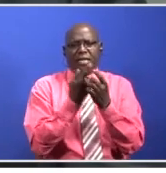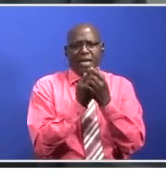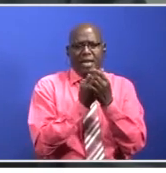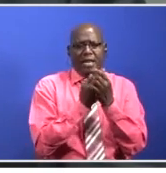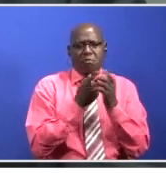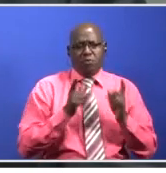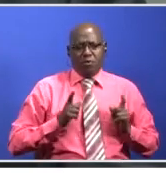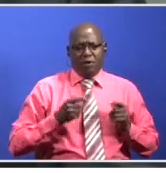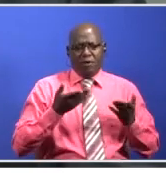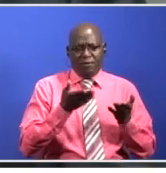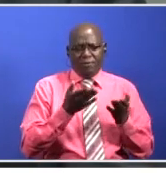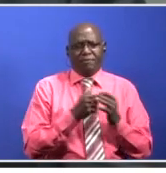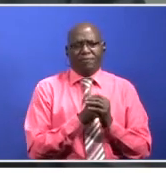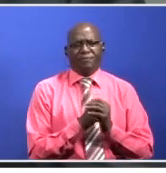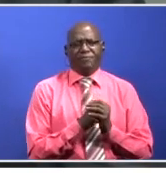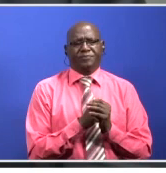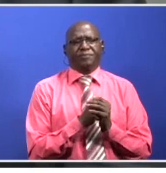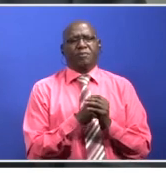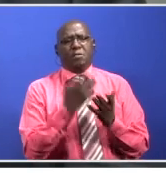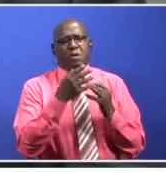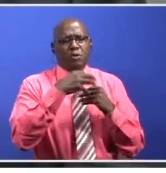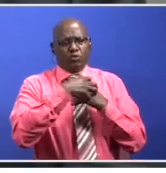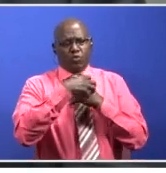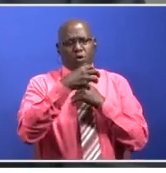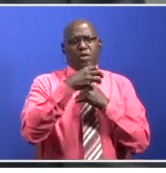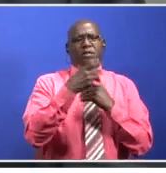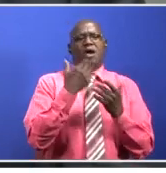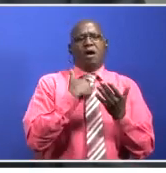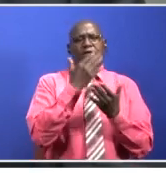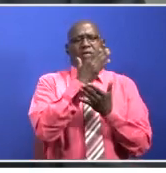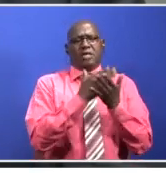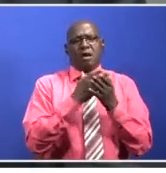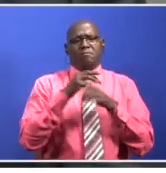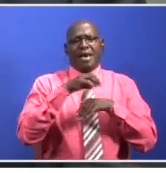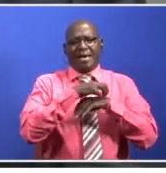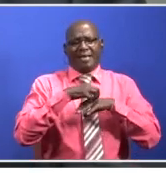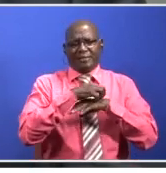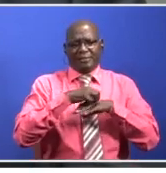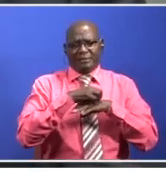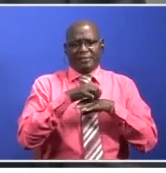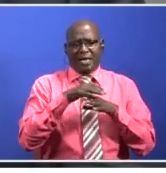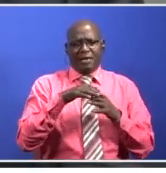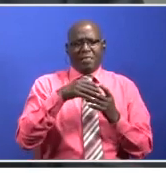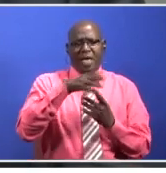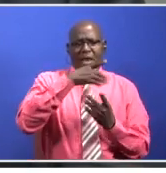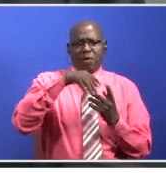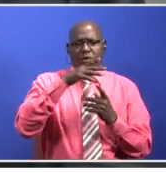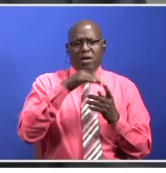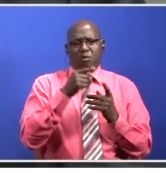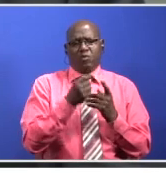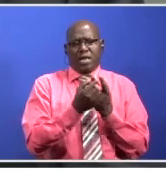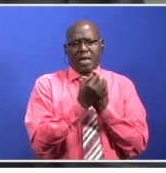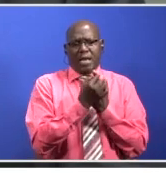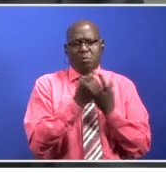be either be swollen or having some rashes around the nipple, or they may find some